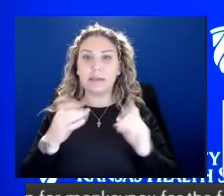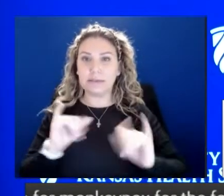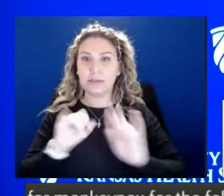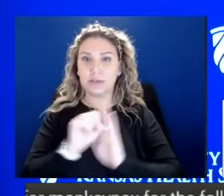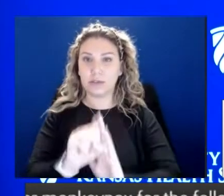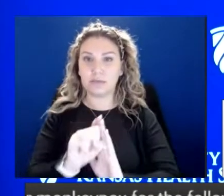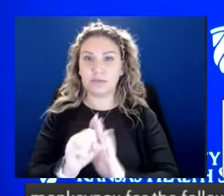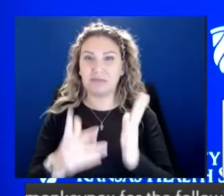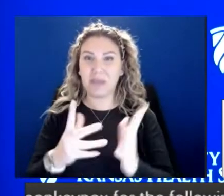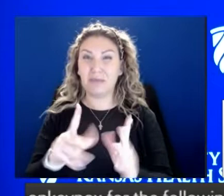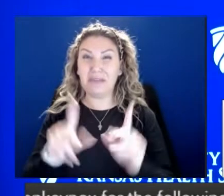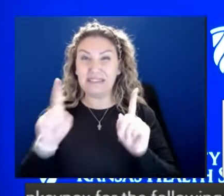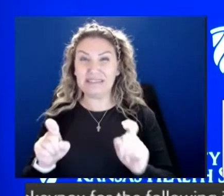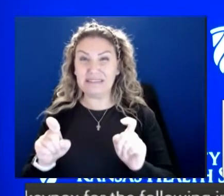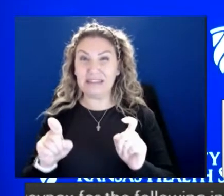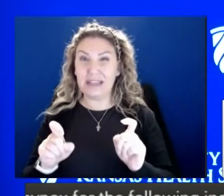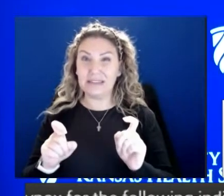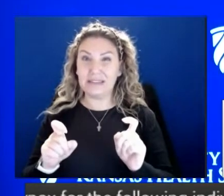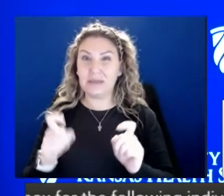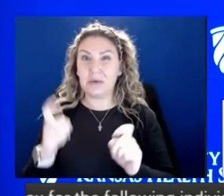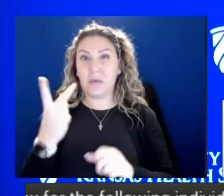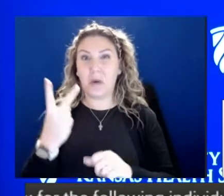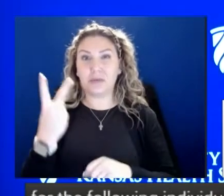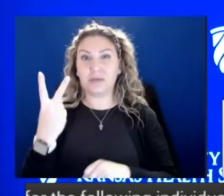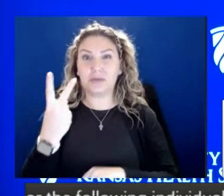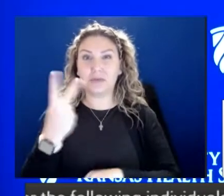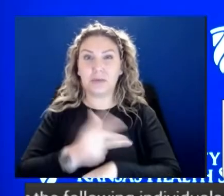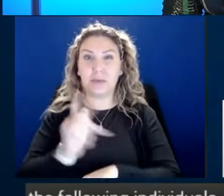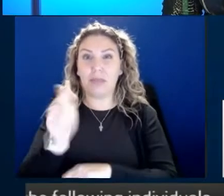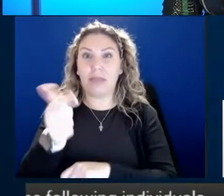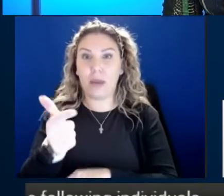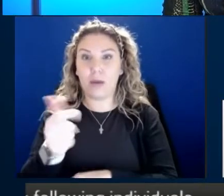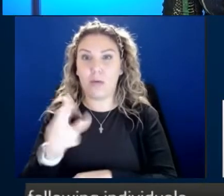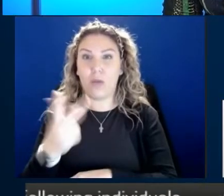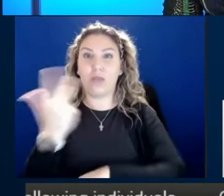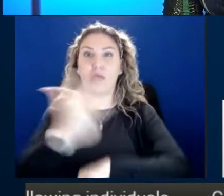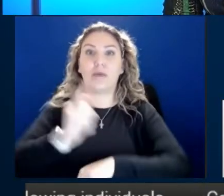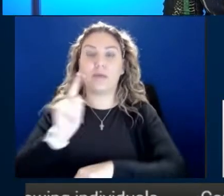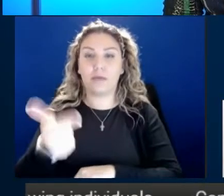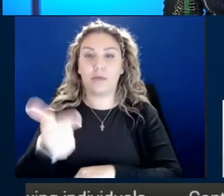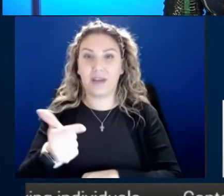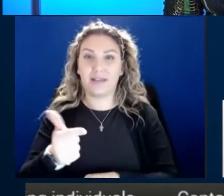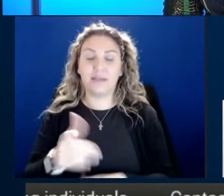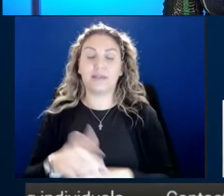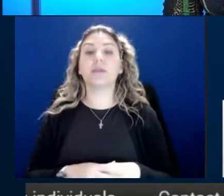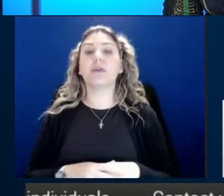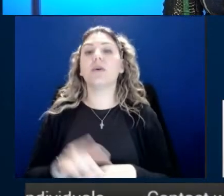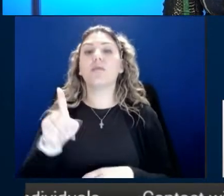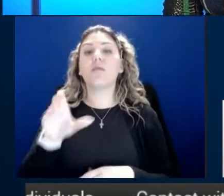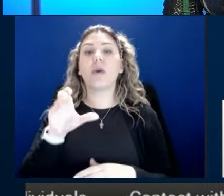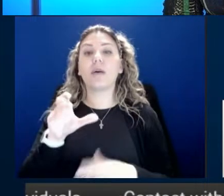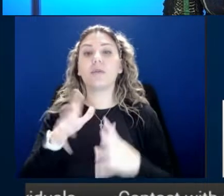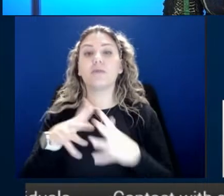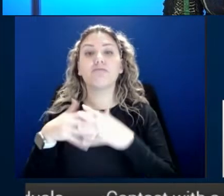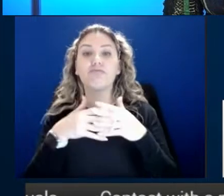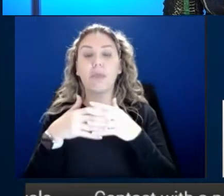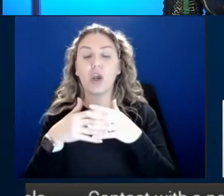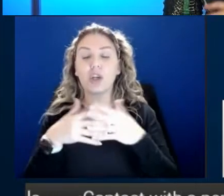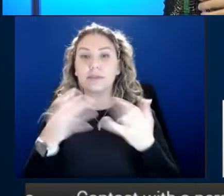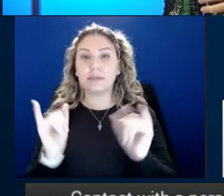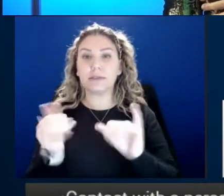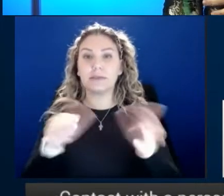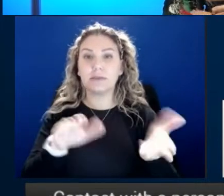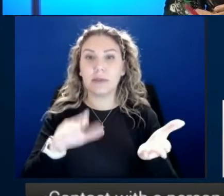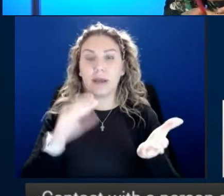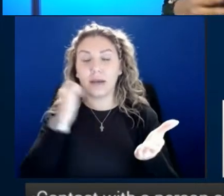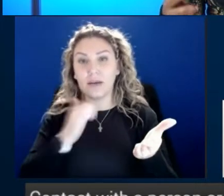or 2 or 3 days to get that full result. Yeah, it doesn't hurt to keep testing. Okay, hundreds of Americans still dying of COVID-19 each day, despite the signs